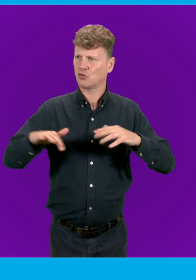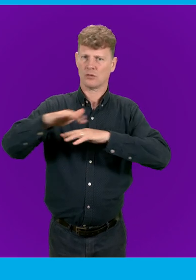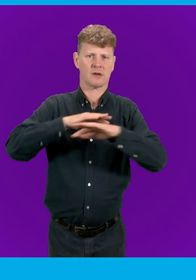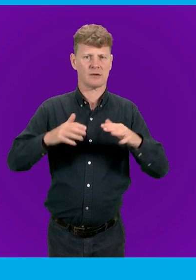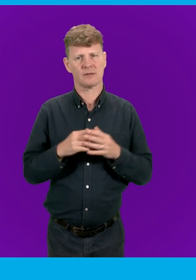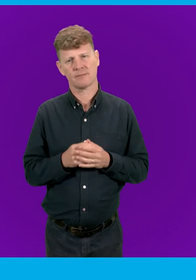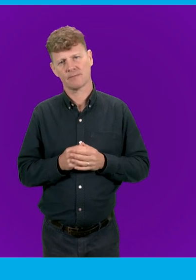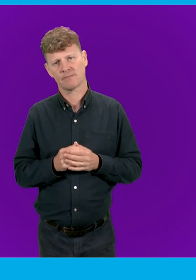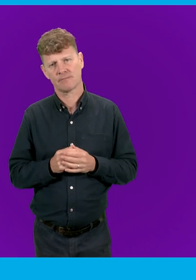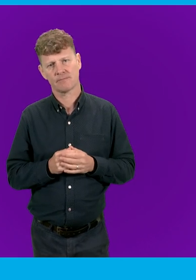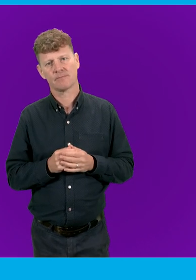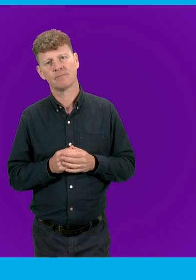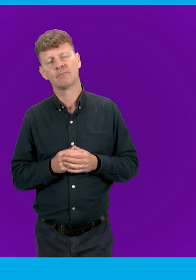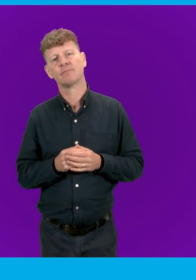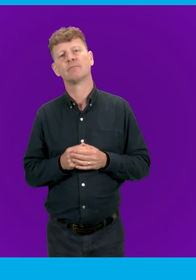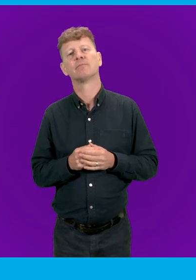I think